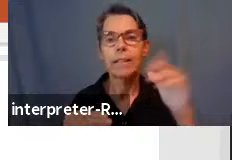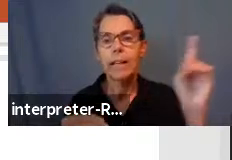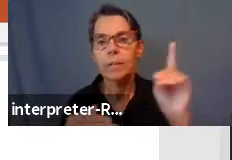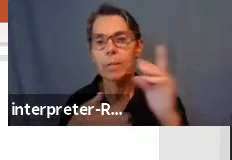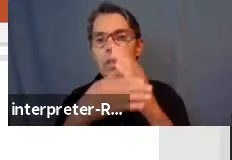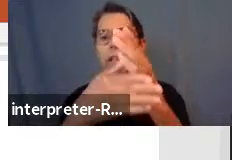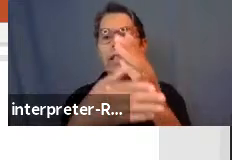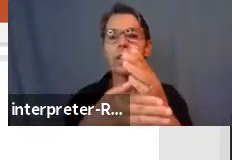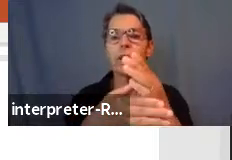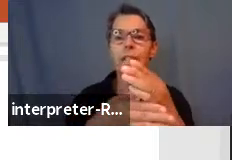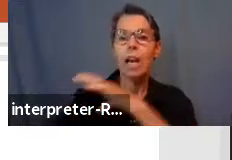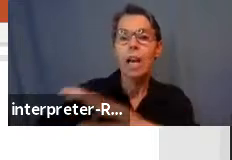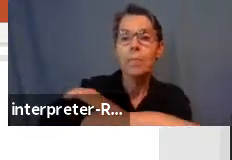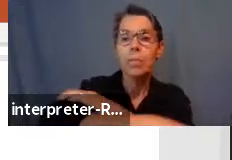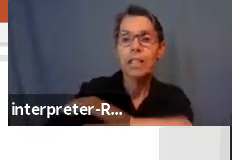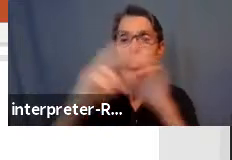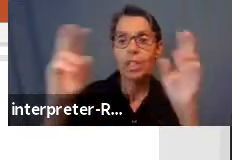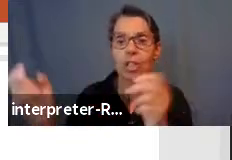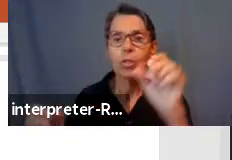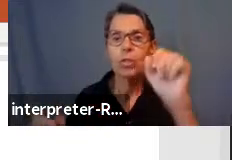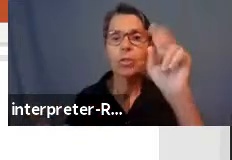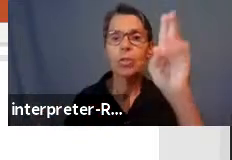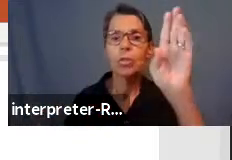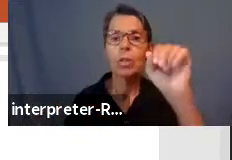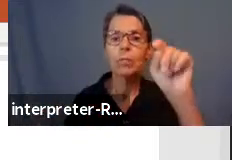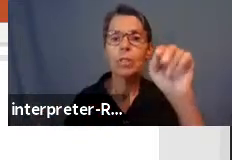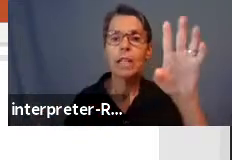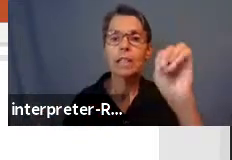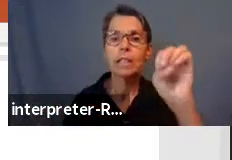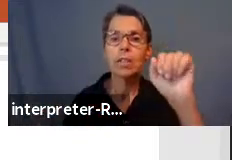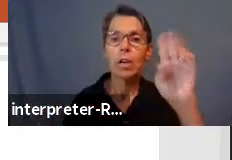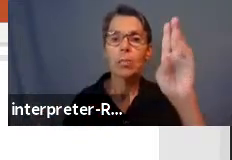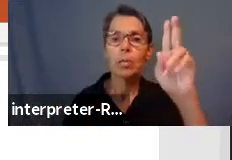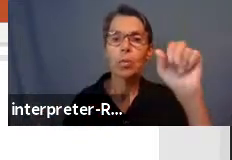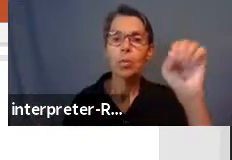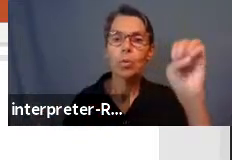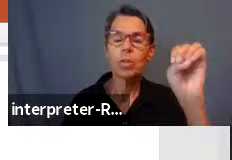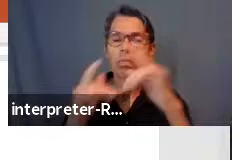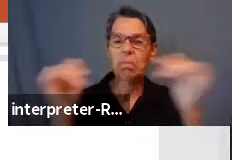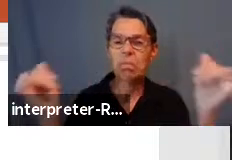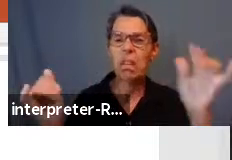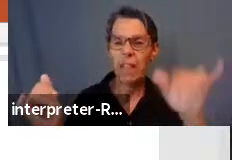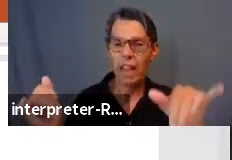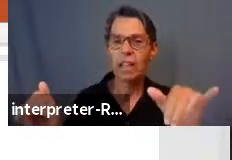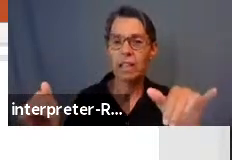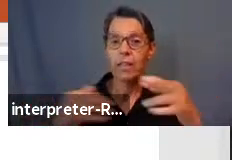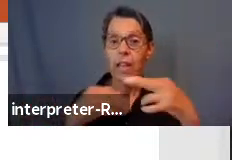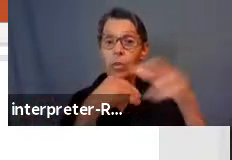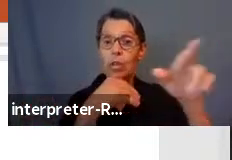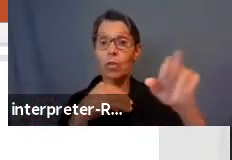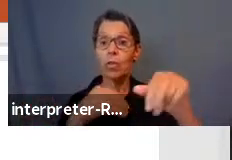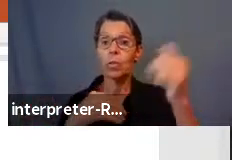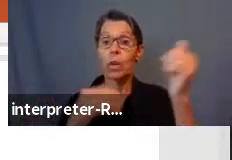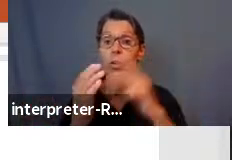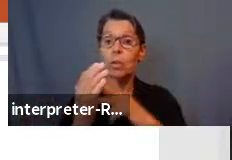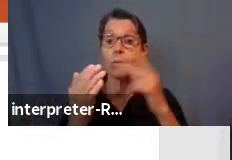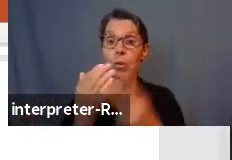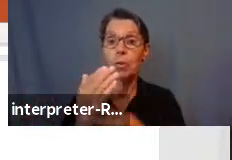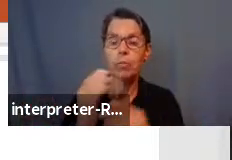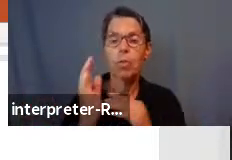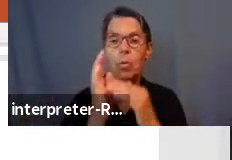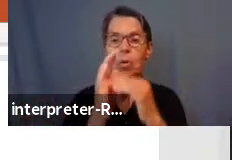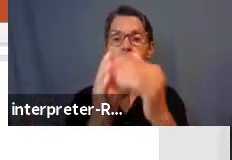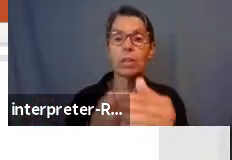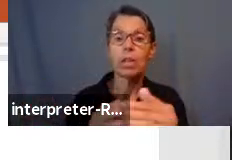prevention, hypertension issues. So they refer to programs all the time. We do have people